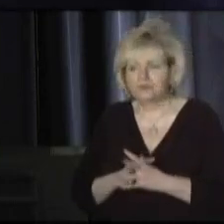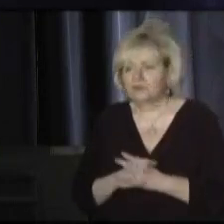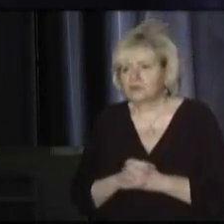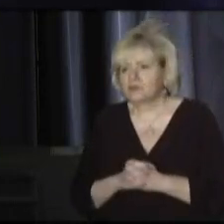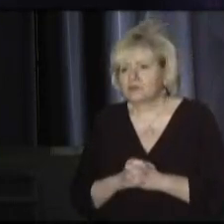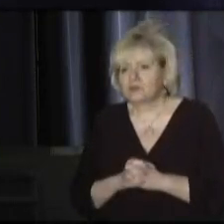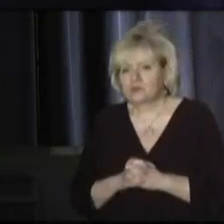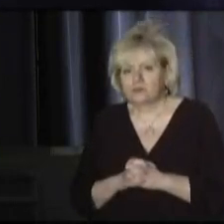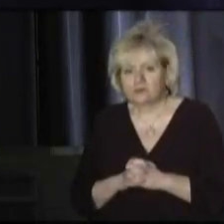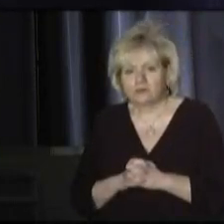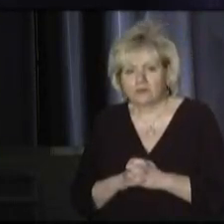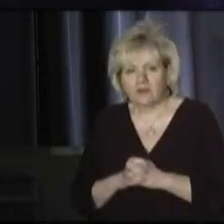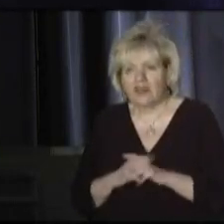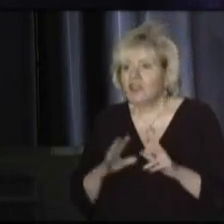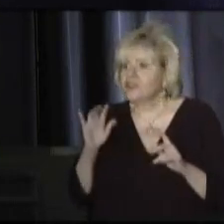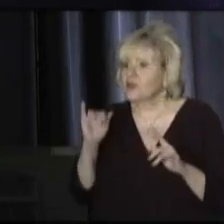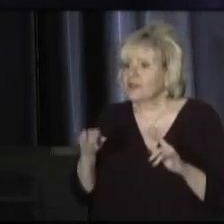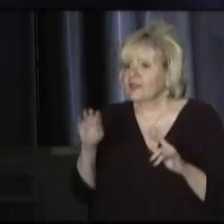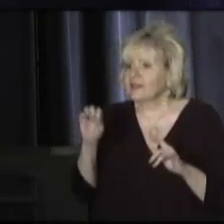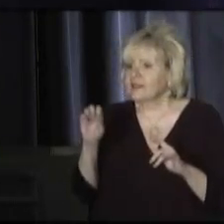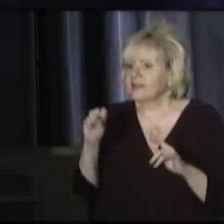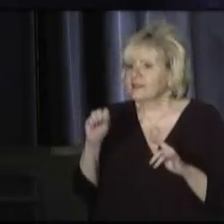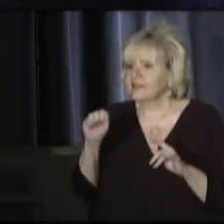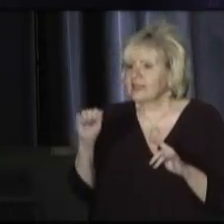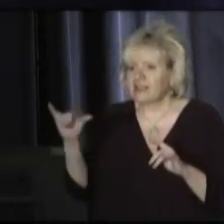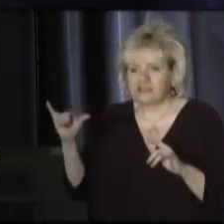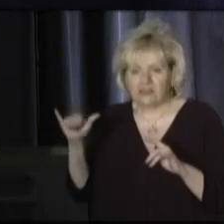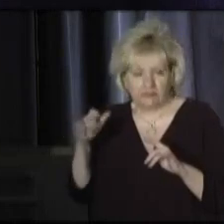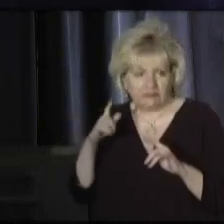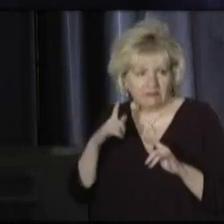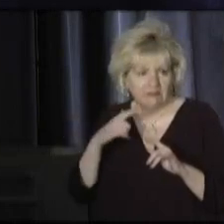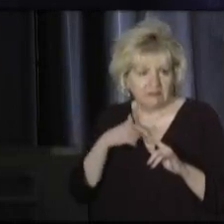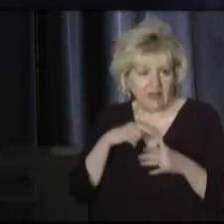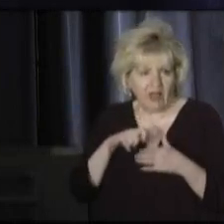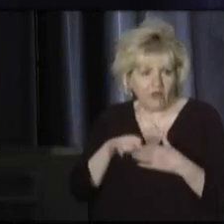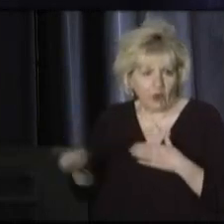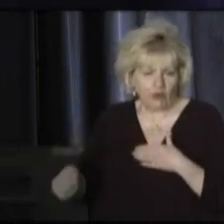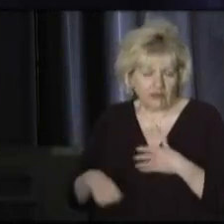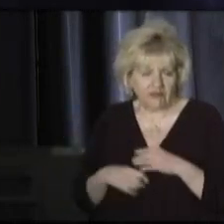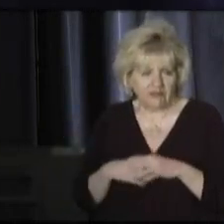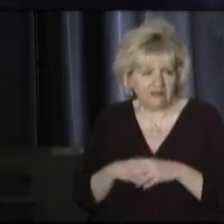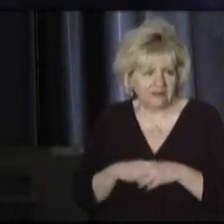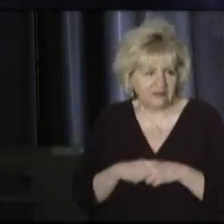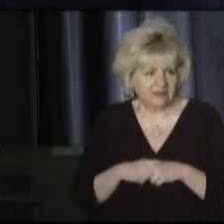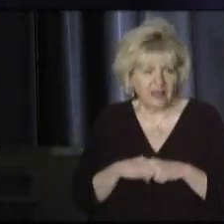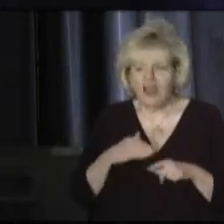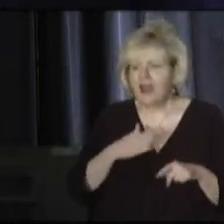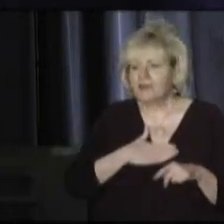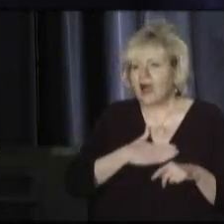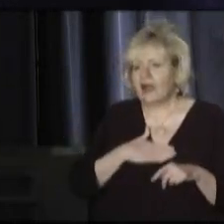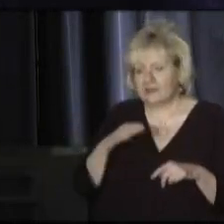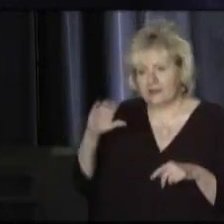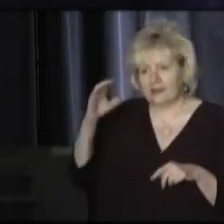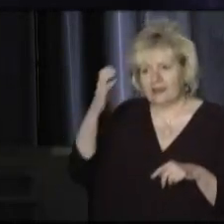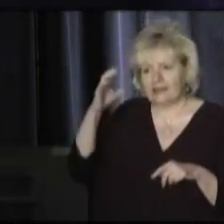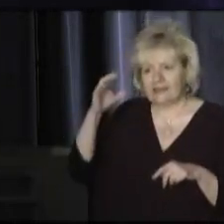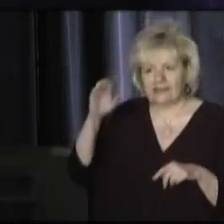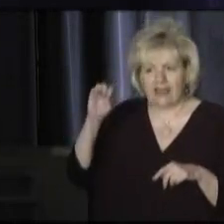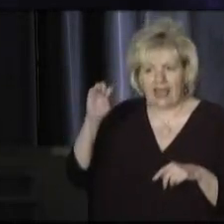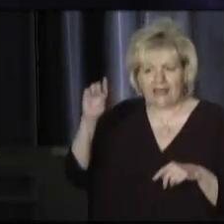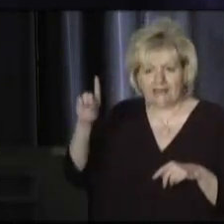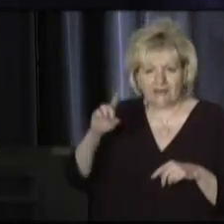so close from a mean wind, like a ladder let down, merciful and beating. And really everything bled in